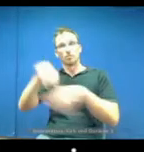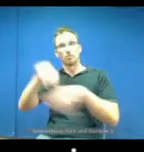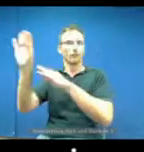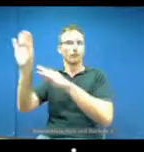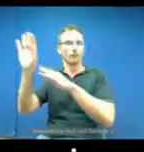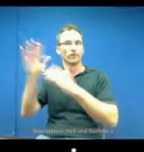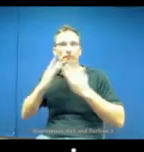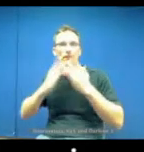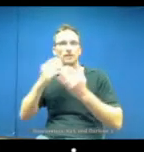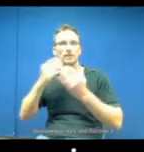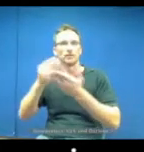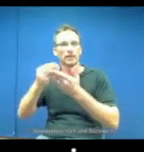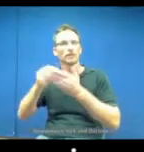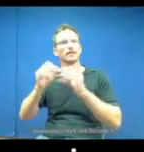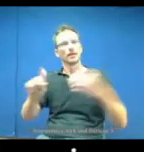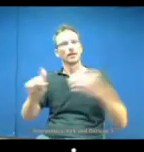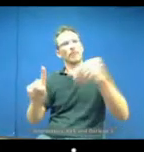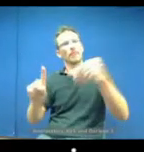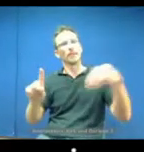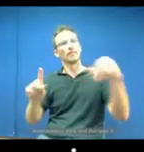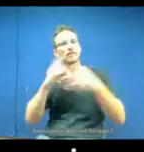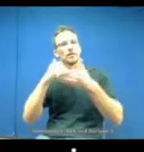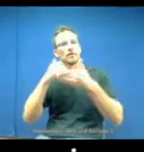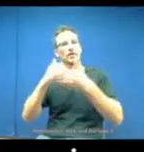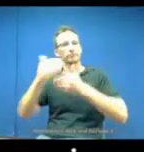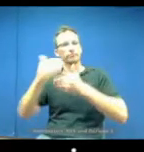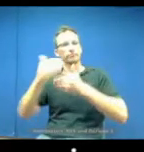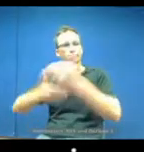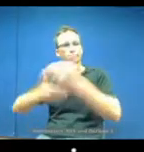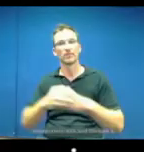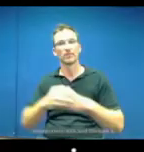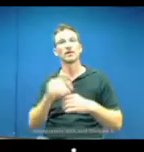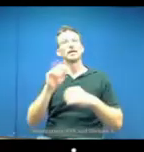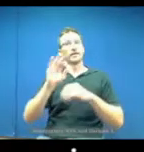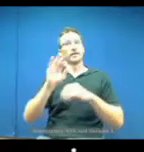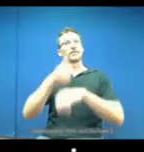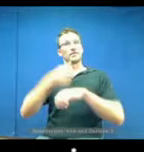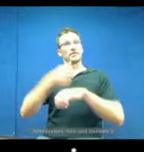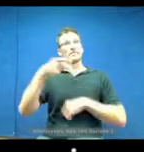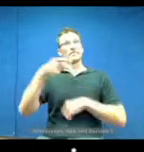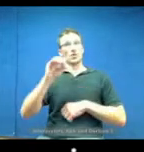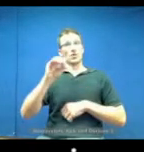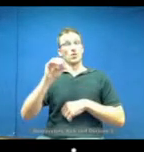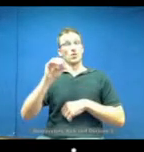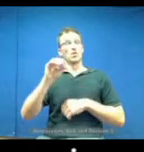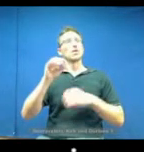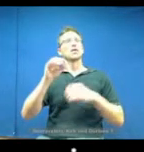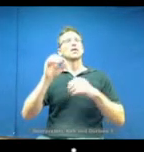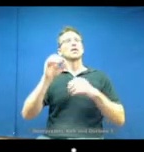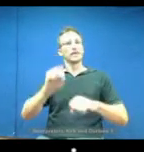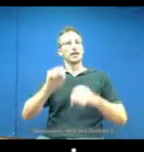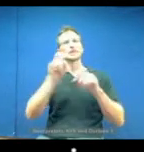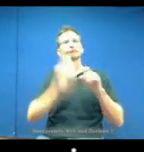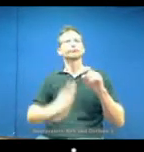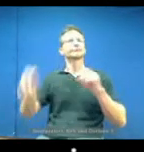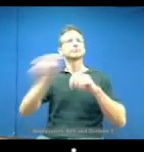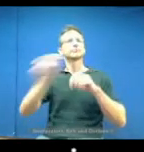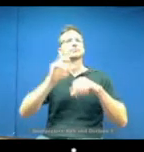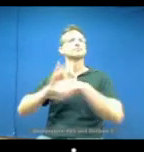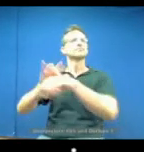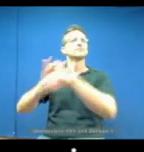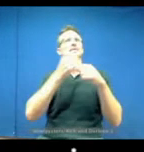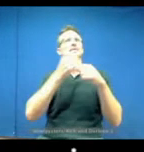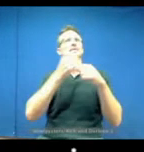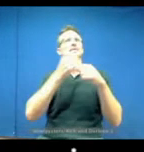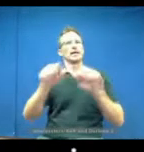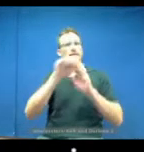If you do have an order, a protective order is good anywhere in the United States as long as it was good in the state that you received